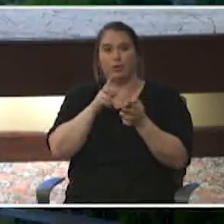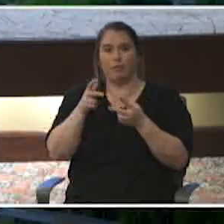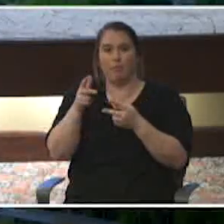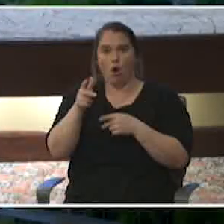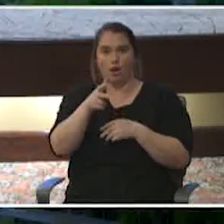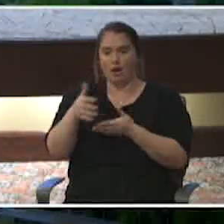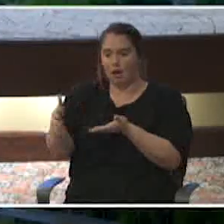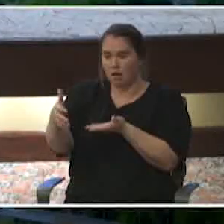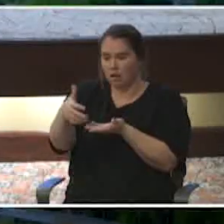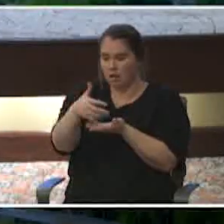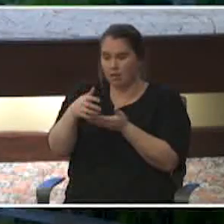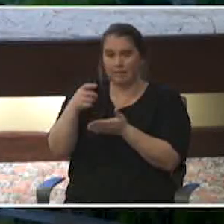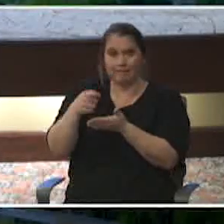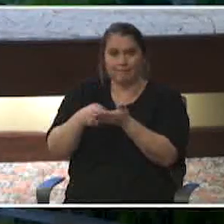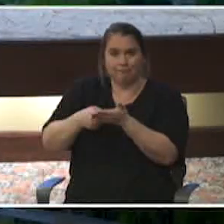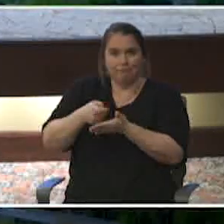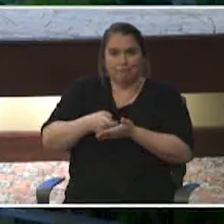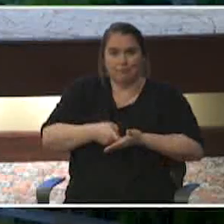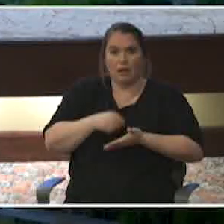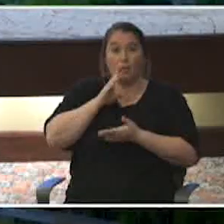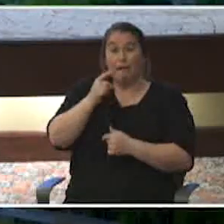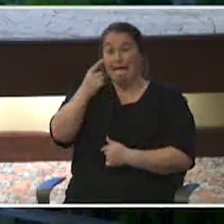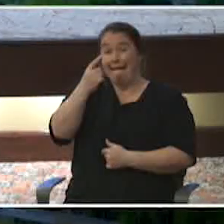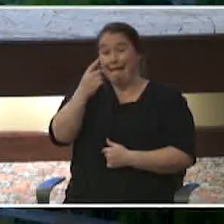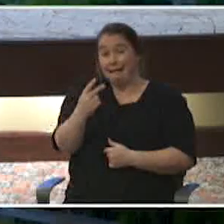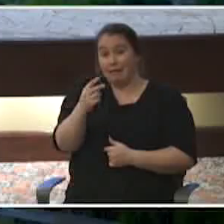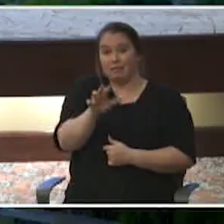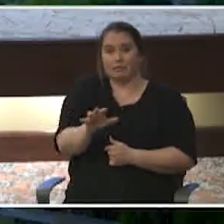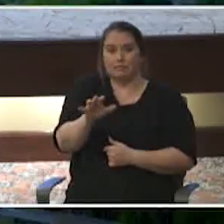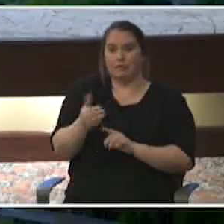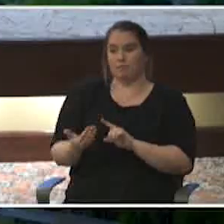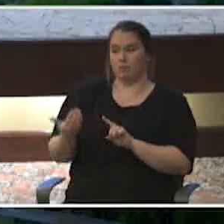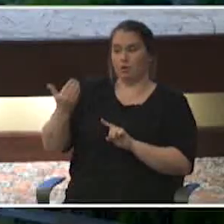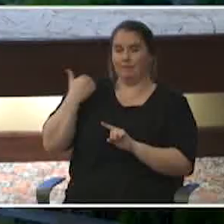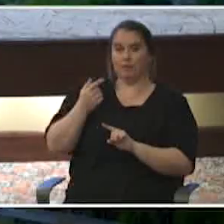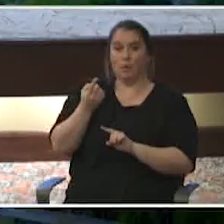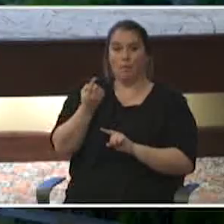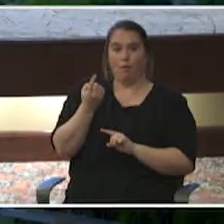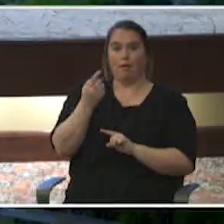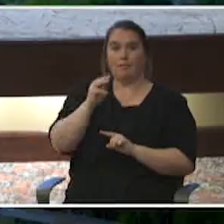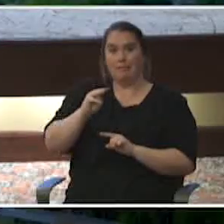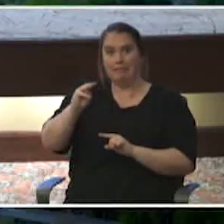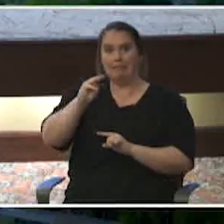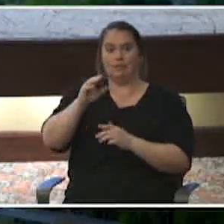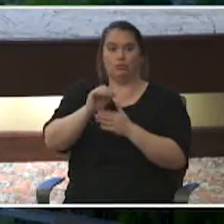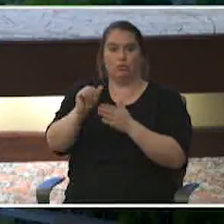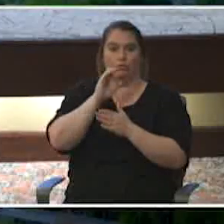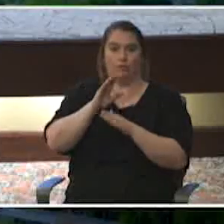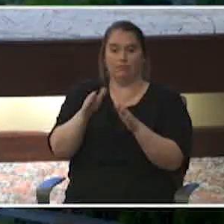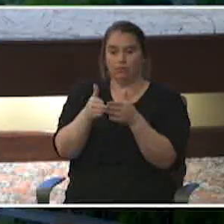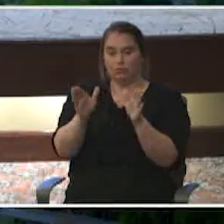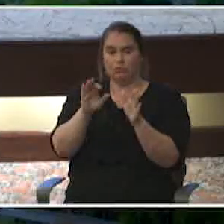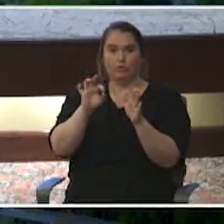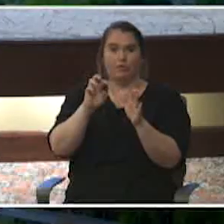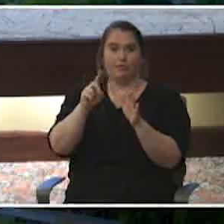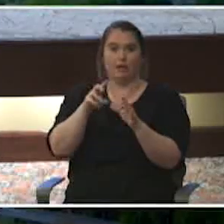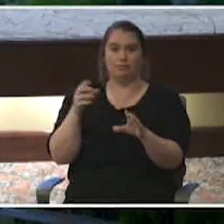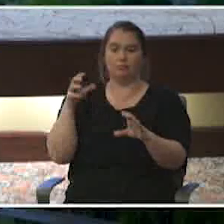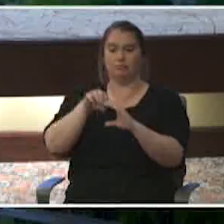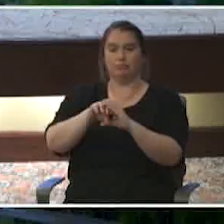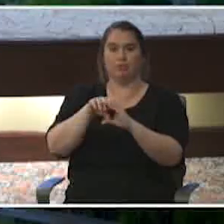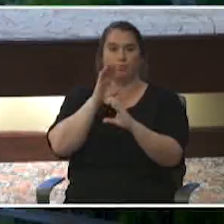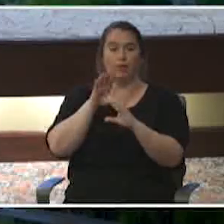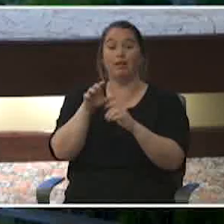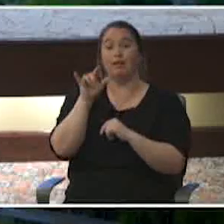for facilities have closed about half-ish of the previous $1 million subsidy to the general fund, helping the airport